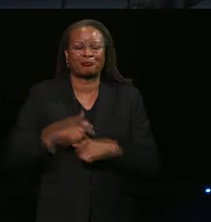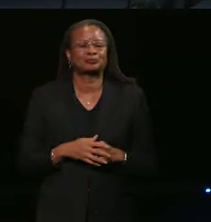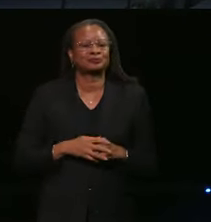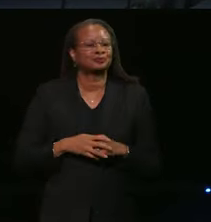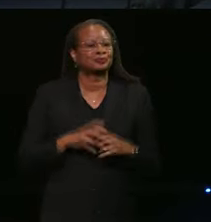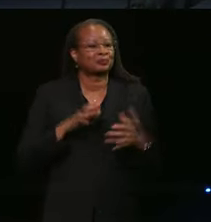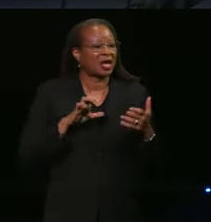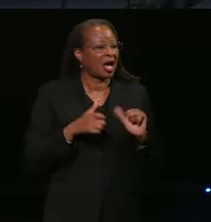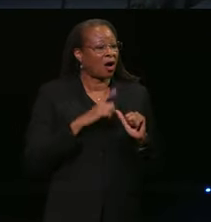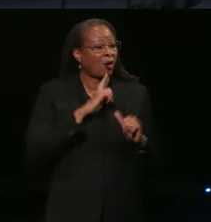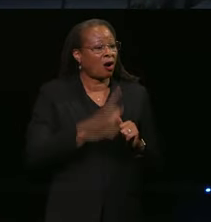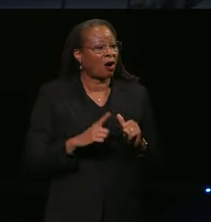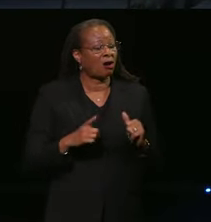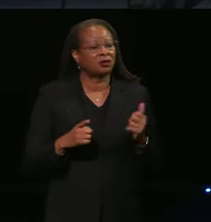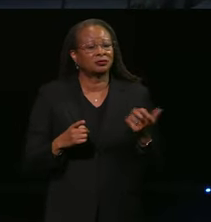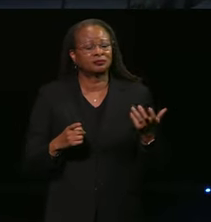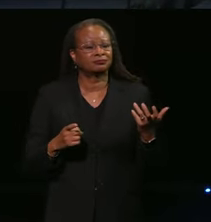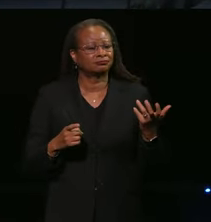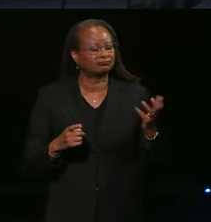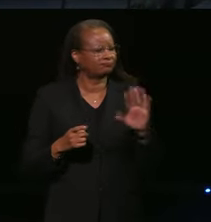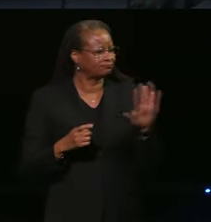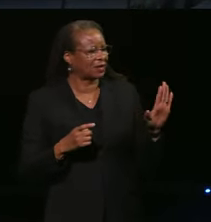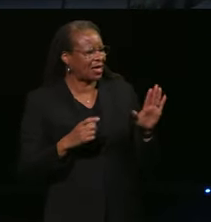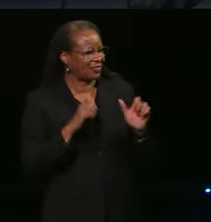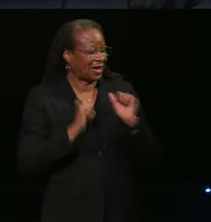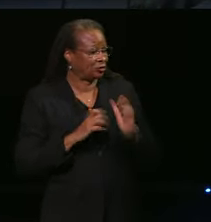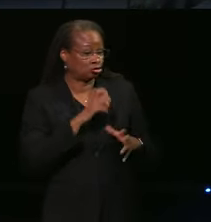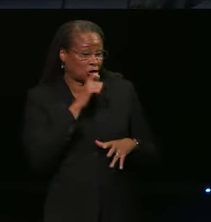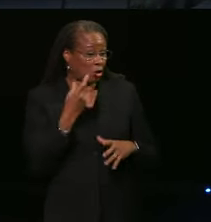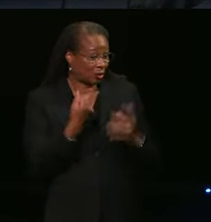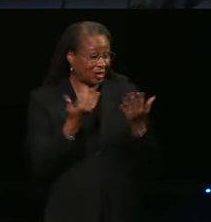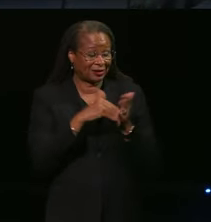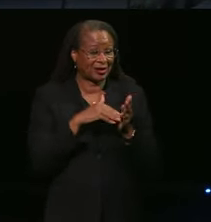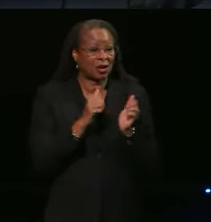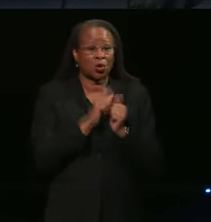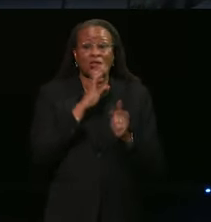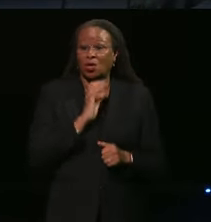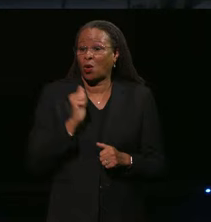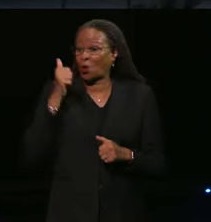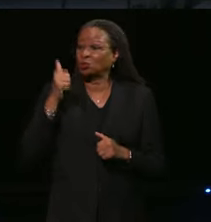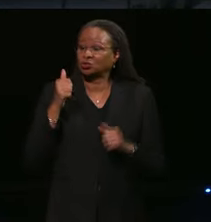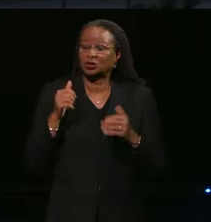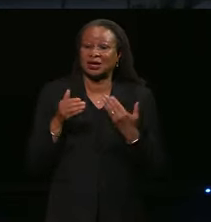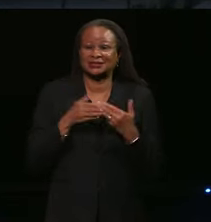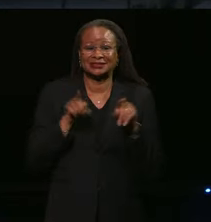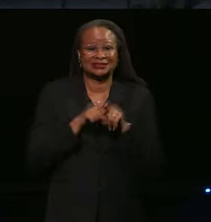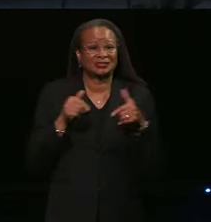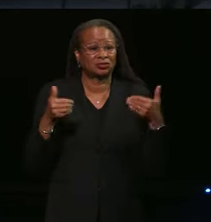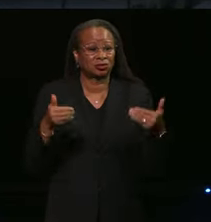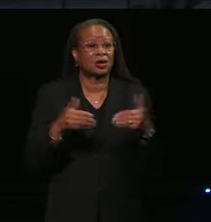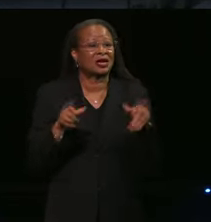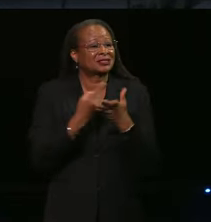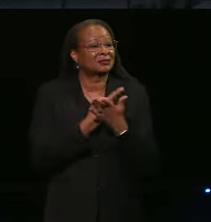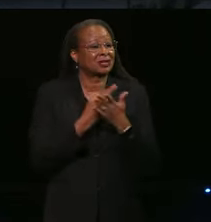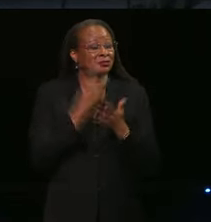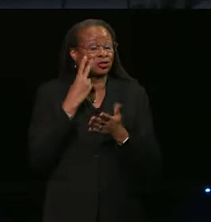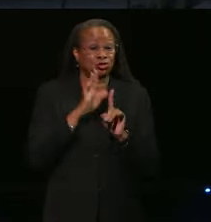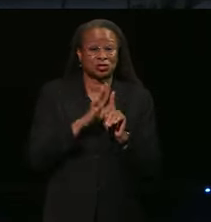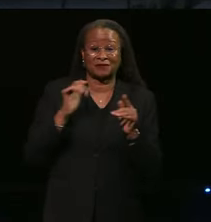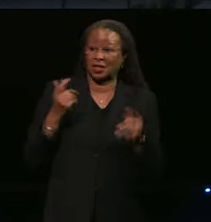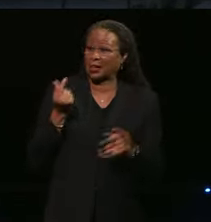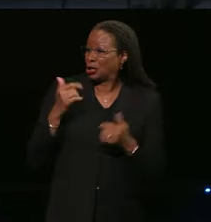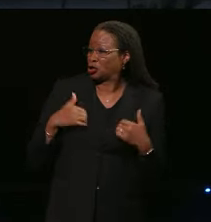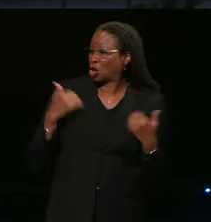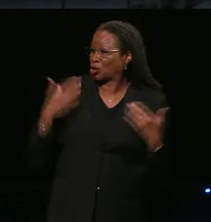You know, how are the actors, you know, how are you guys with, you know, not only, again, the older is the easy way to go, but sometimes you're seeing yourself a little younger and it's like,